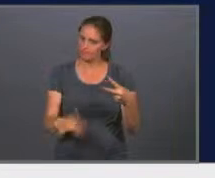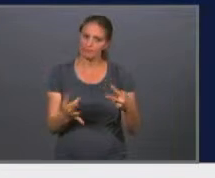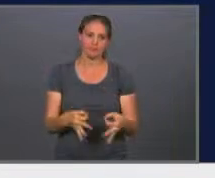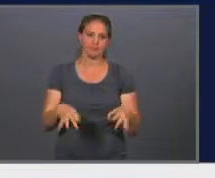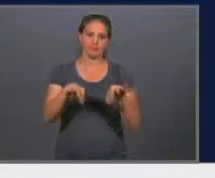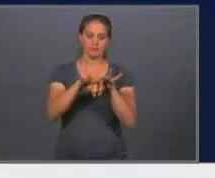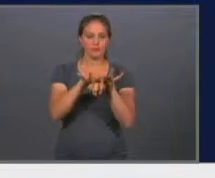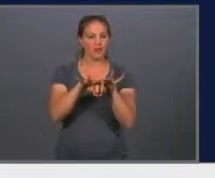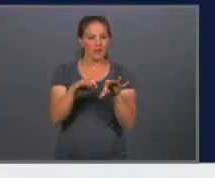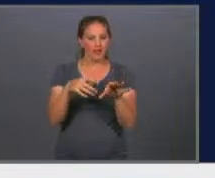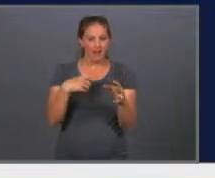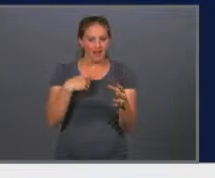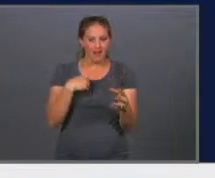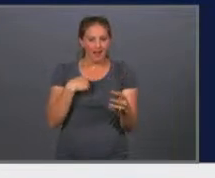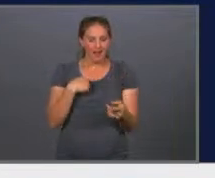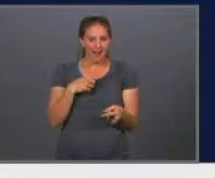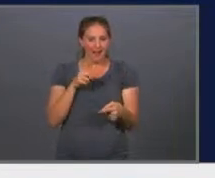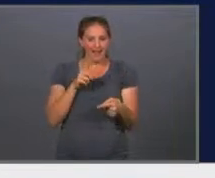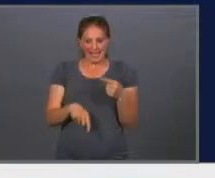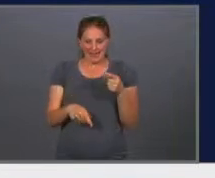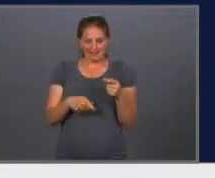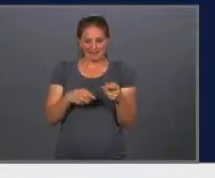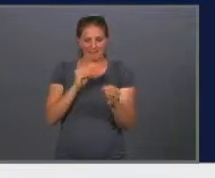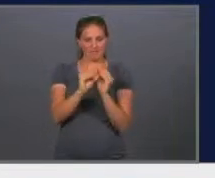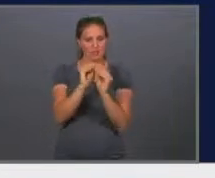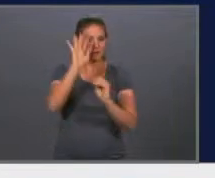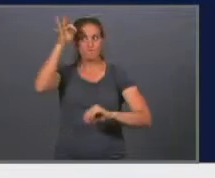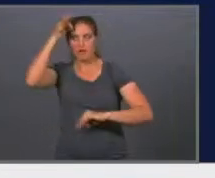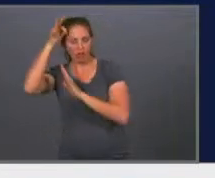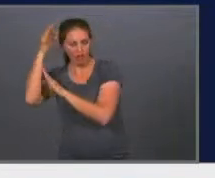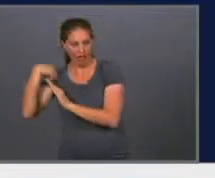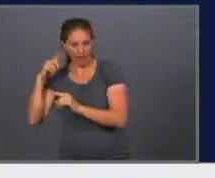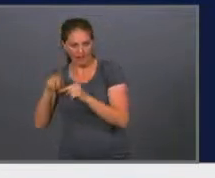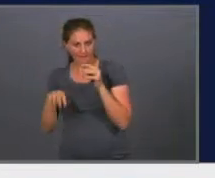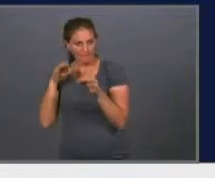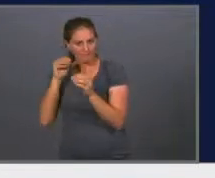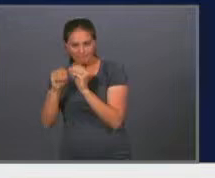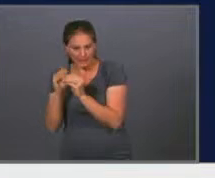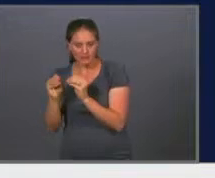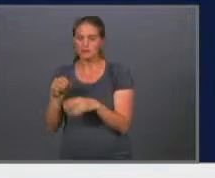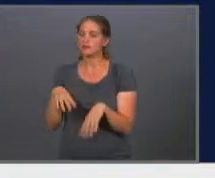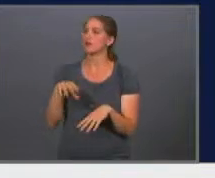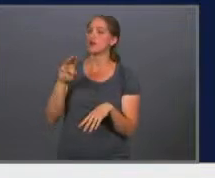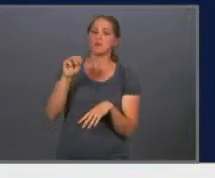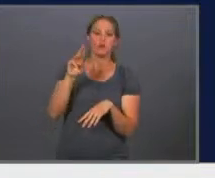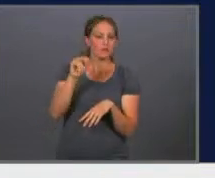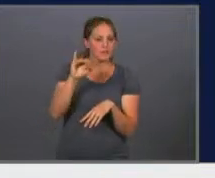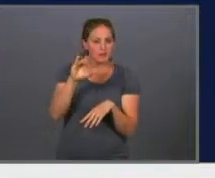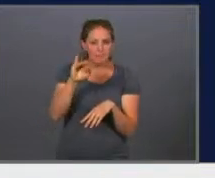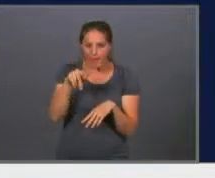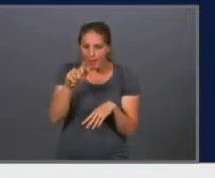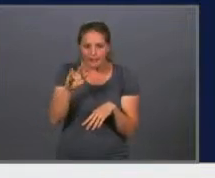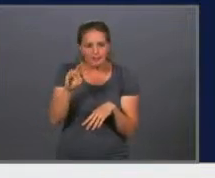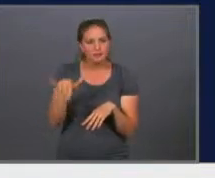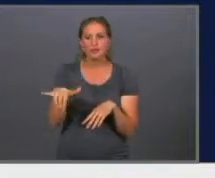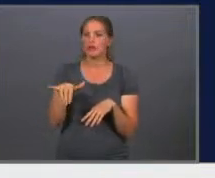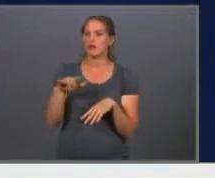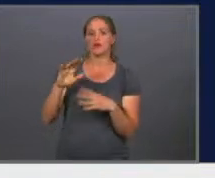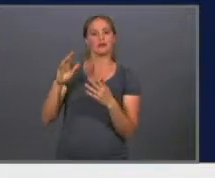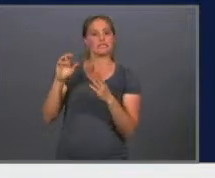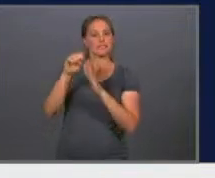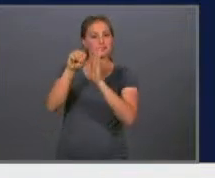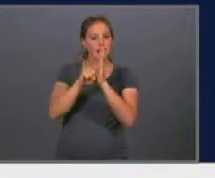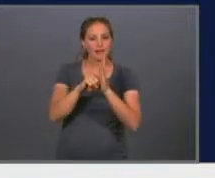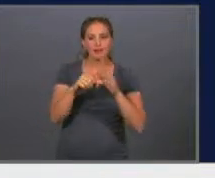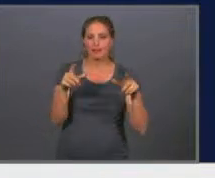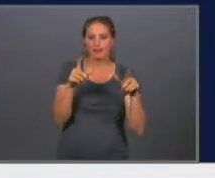I can't fix at the federal level how each municipality and how the state legislature deals with